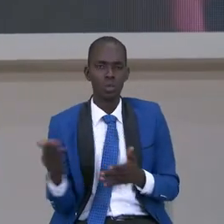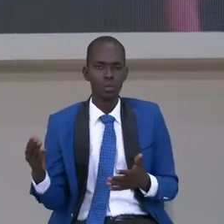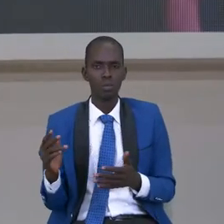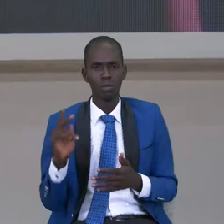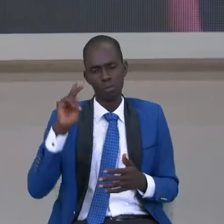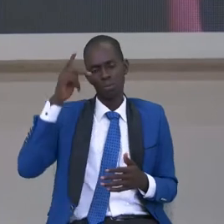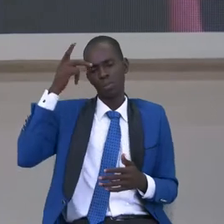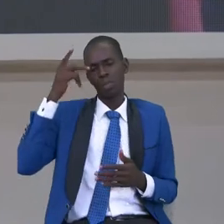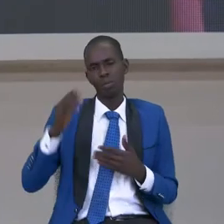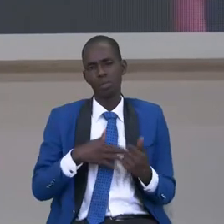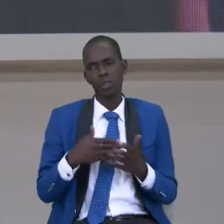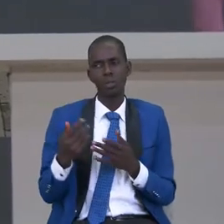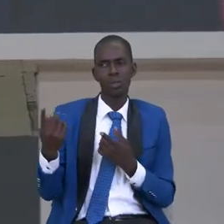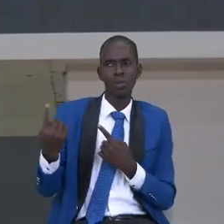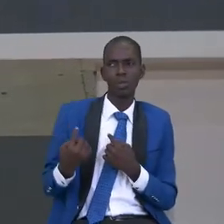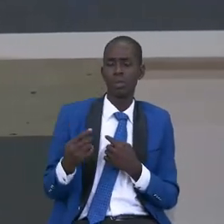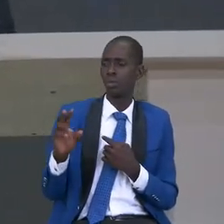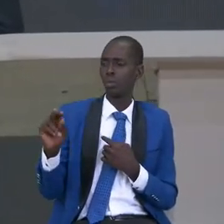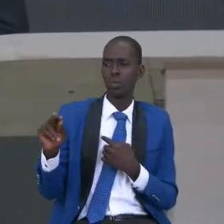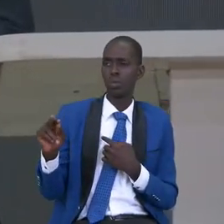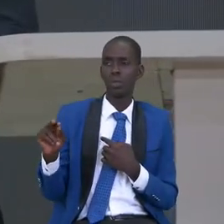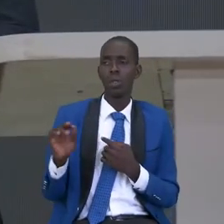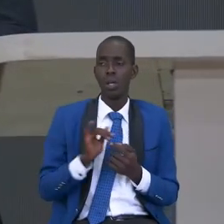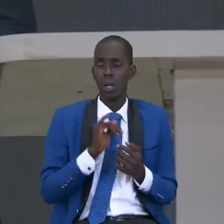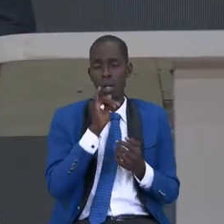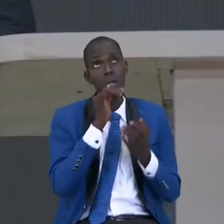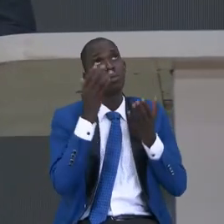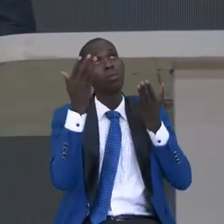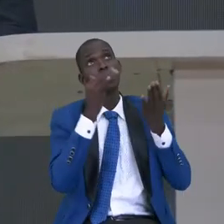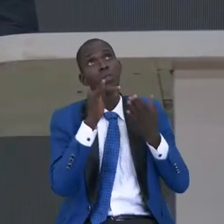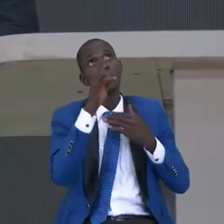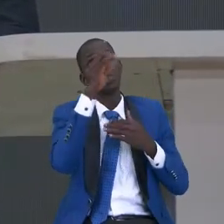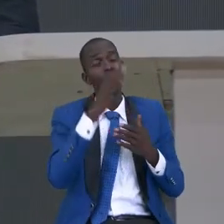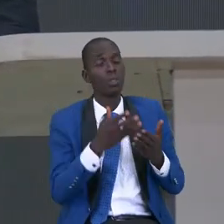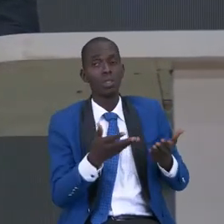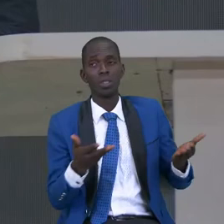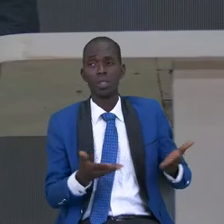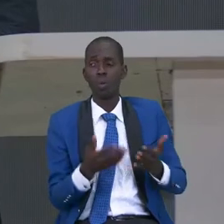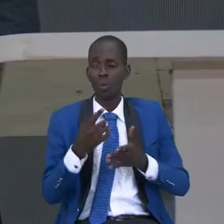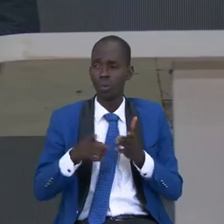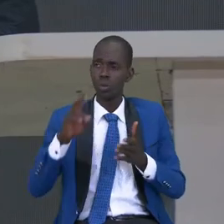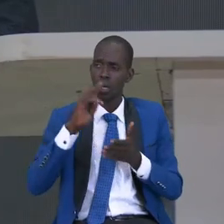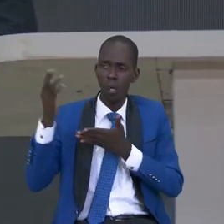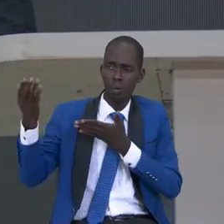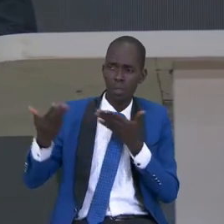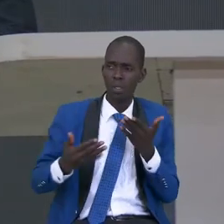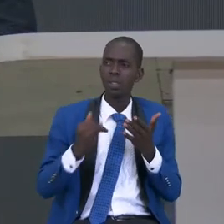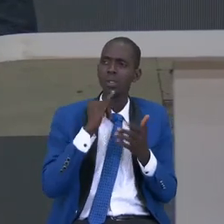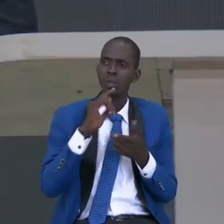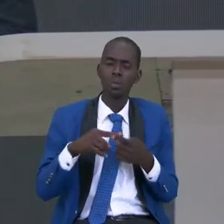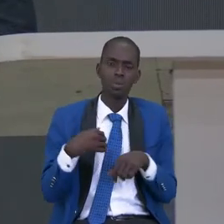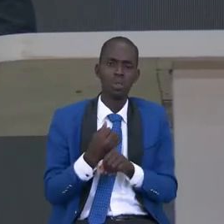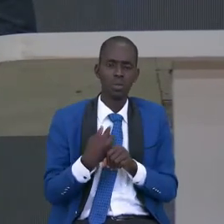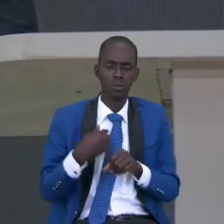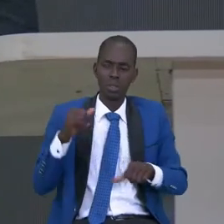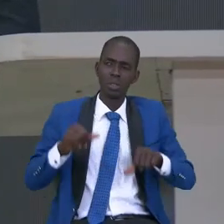say, hold on. I'm standing guard here. It's a policy of unbelief. Our parents did not